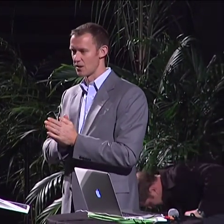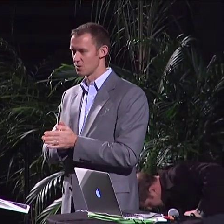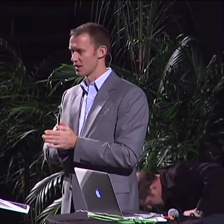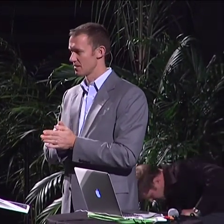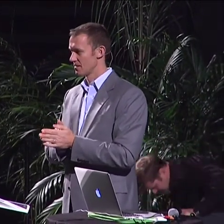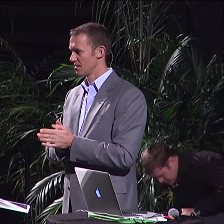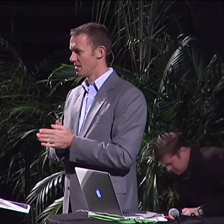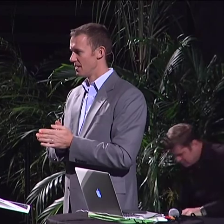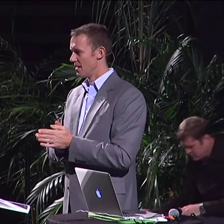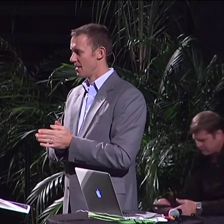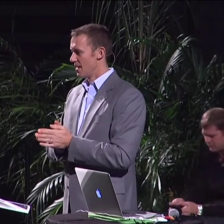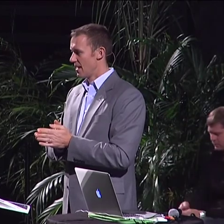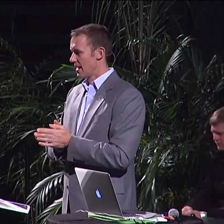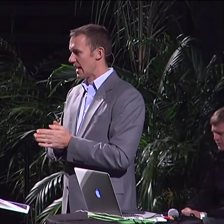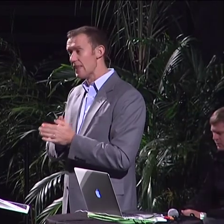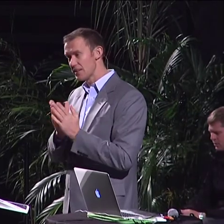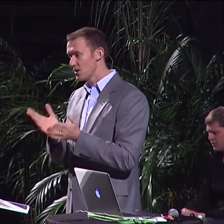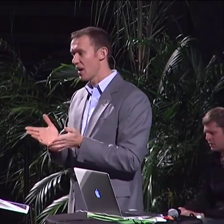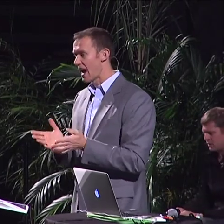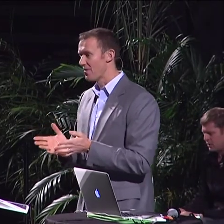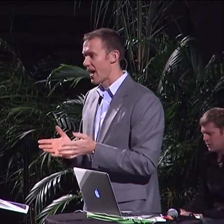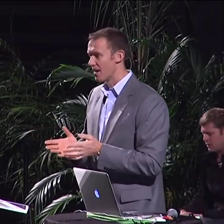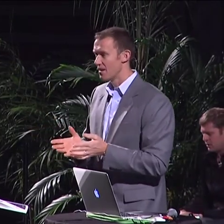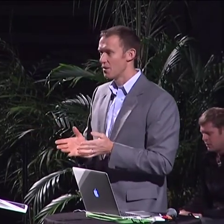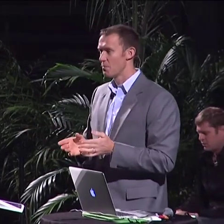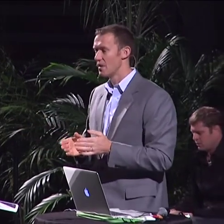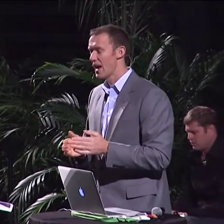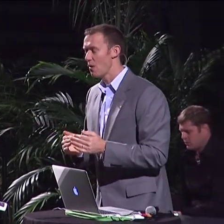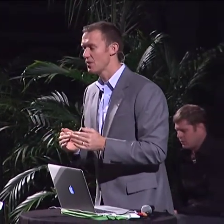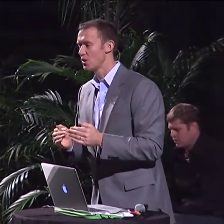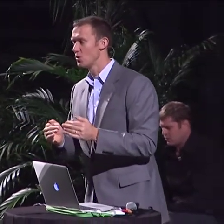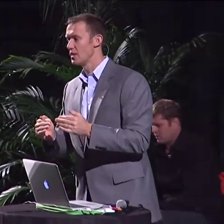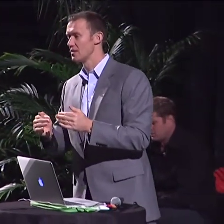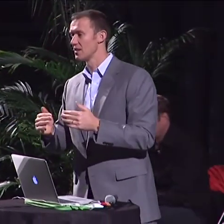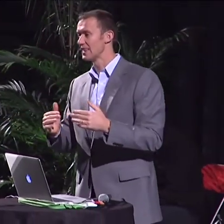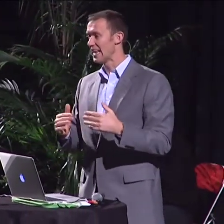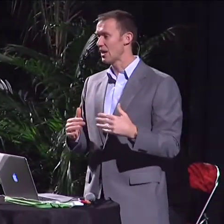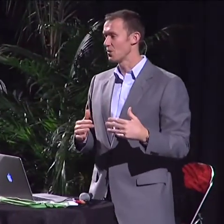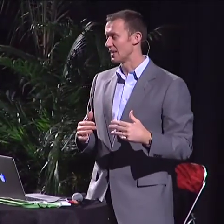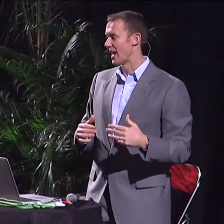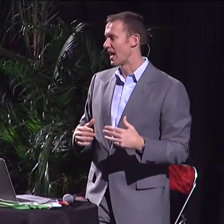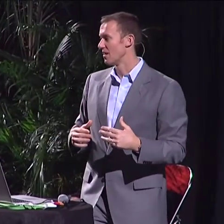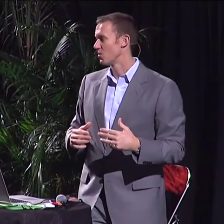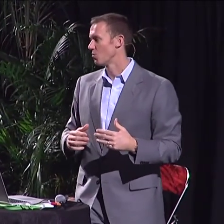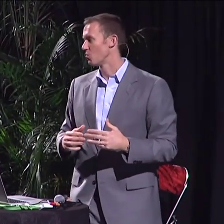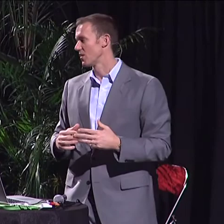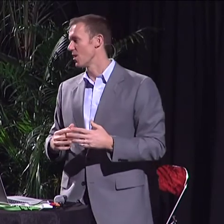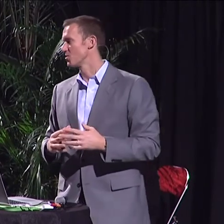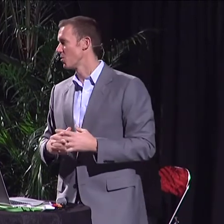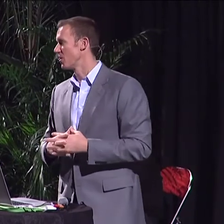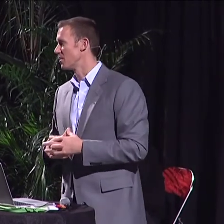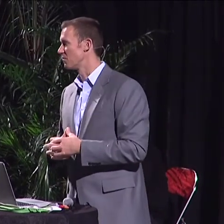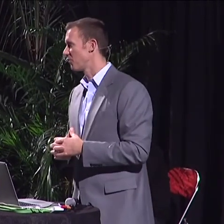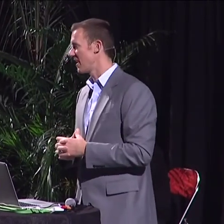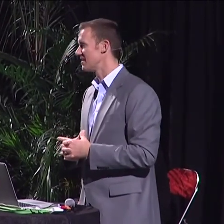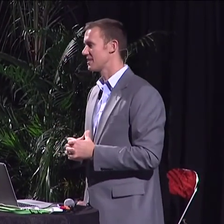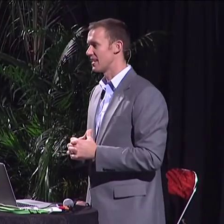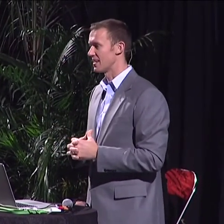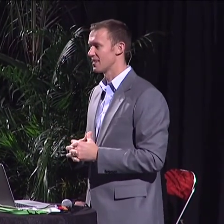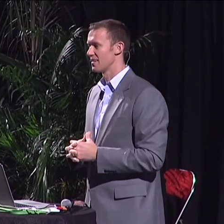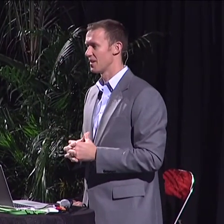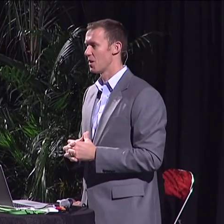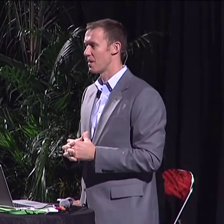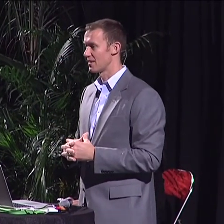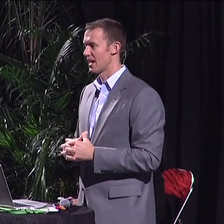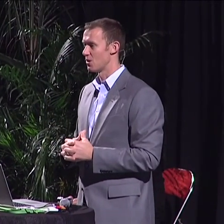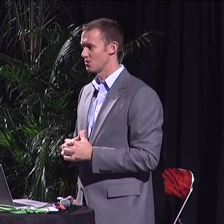Cabo San Lucas. And they still have that. But now what they're doing is they're layering that with also what your friends